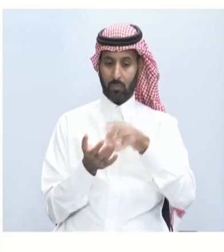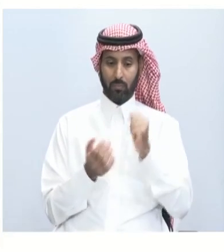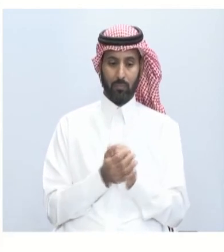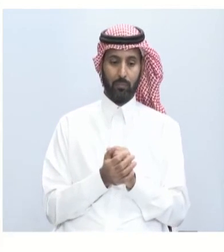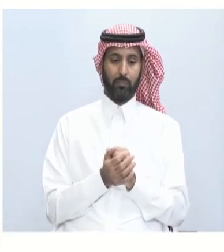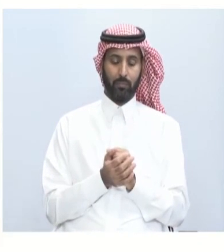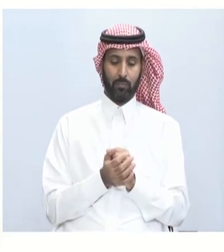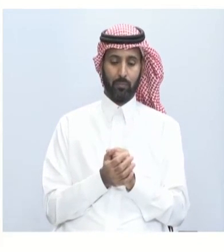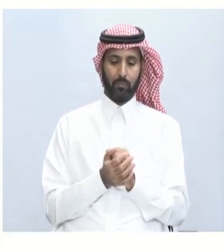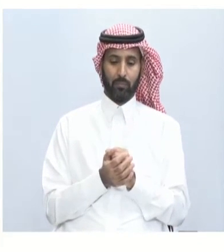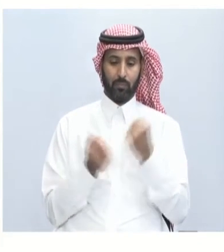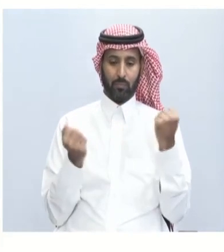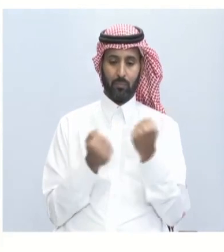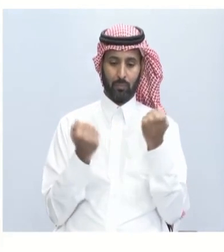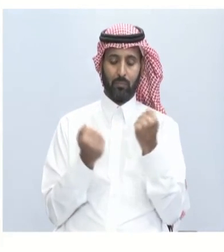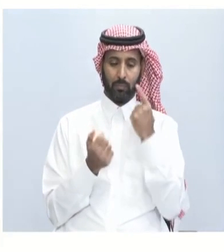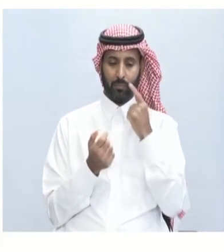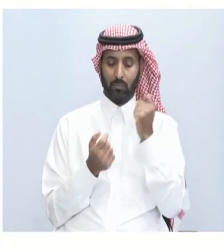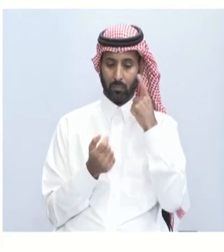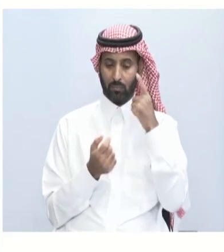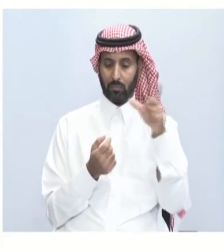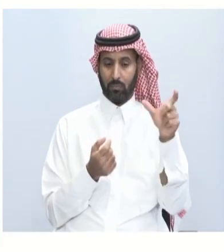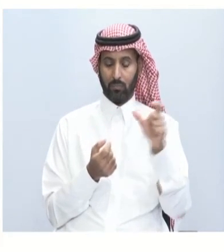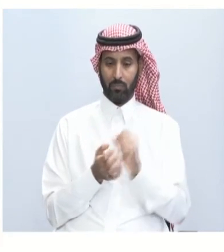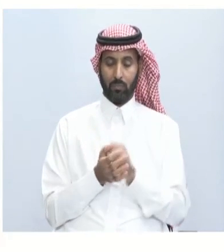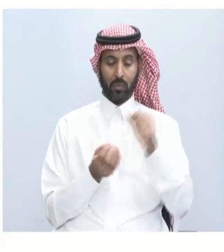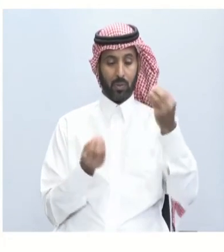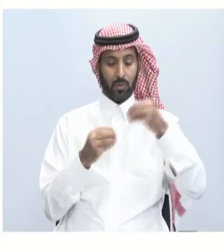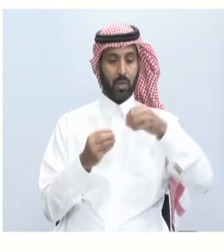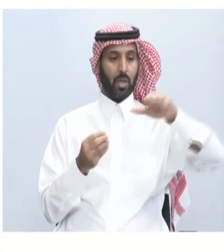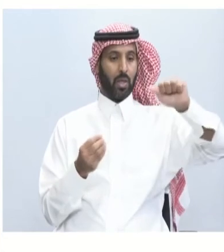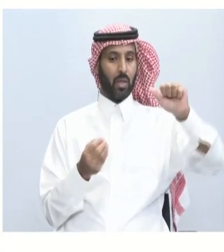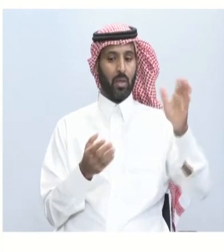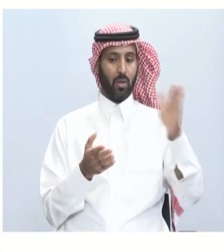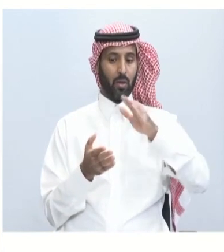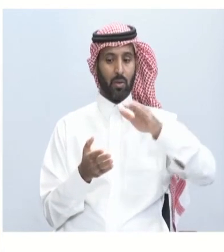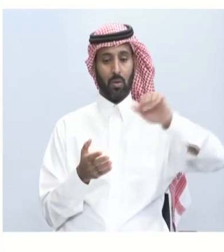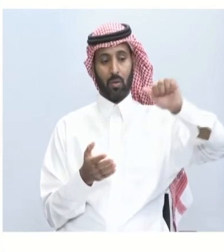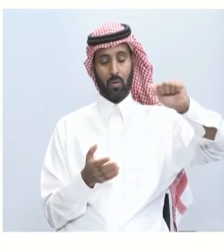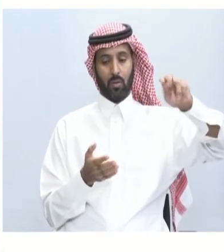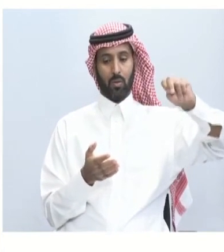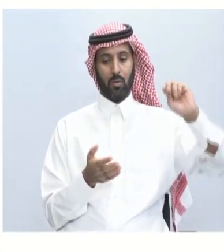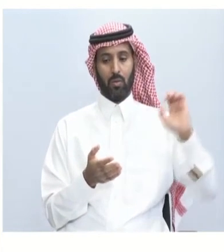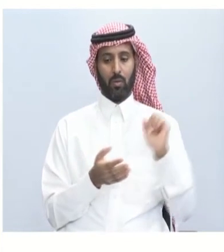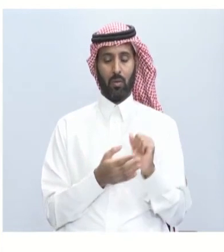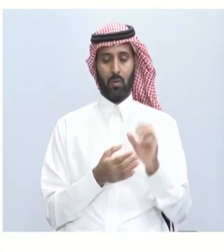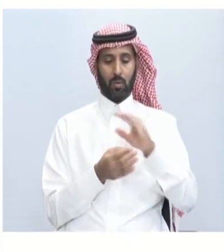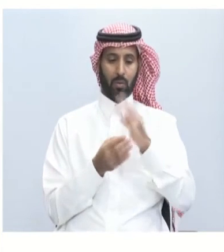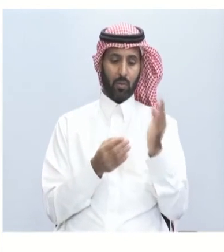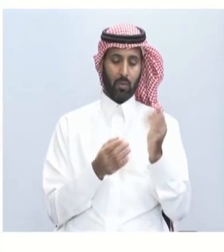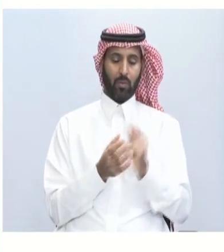only this, but also practice the indefinite articles A and N. So now,